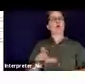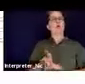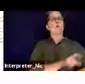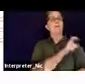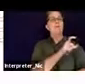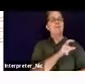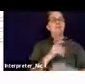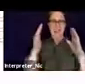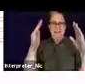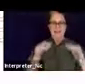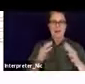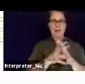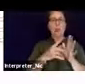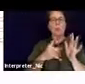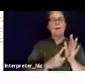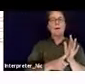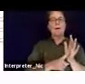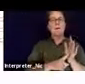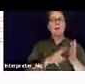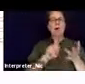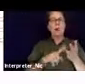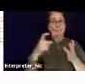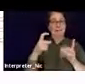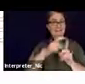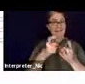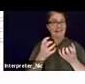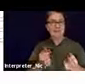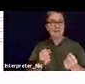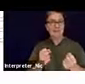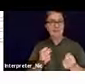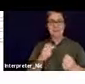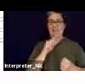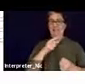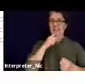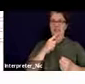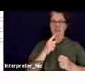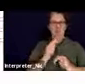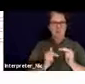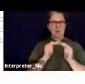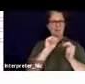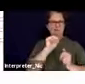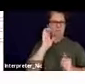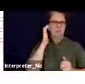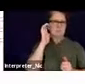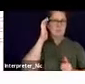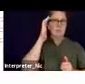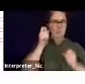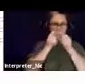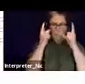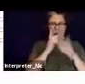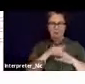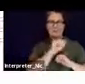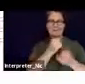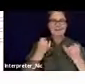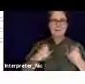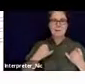has obsessive compulsive disorder. And he says he thinks it's helped him to build his resilience. Coming to terms with his condition has led to a greater